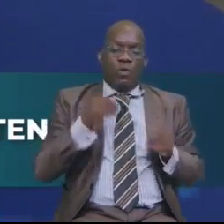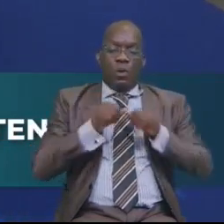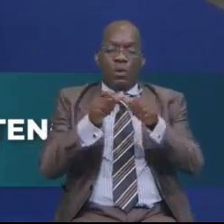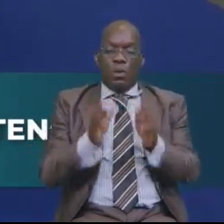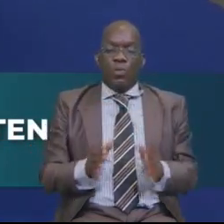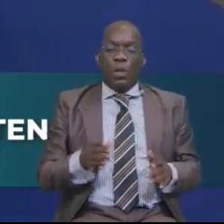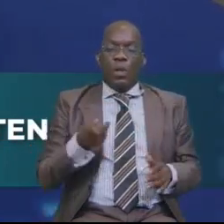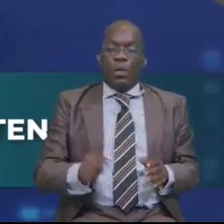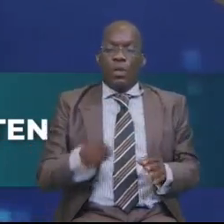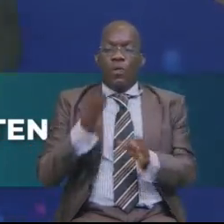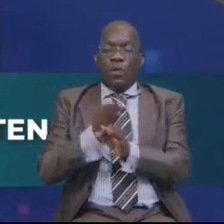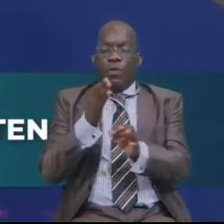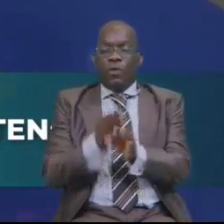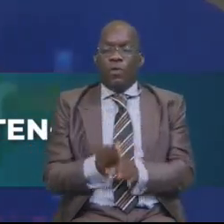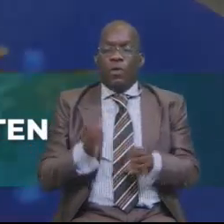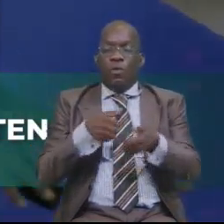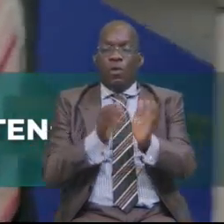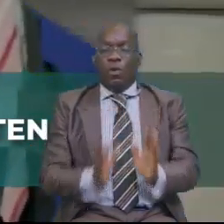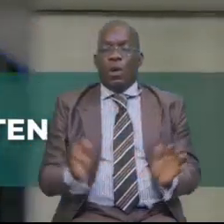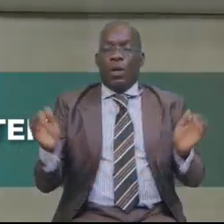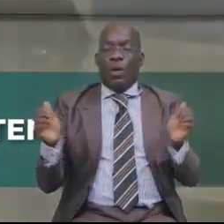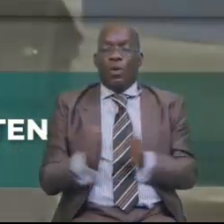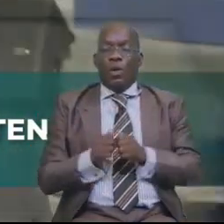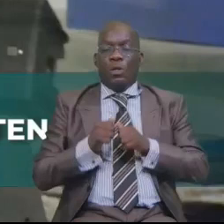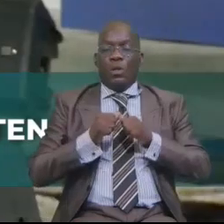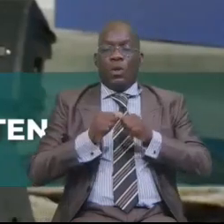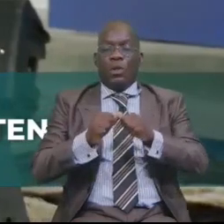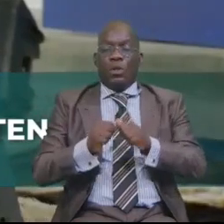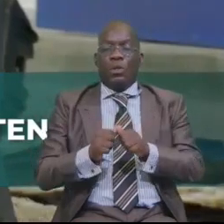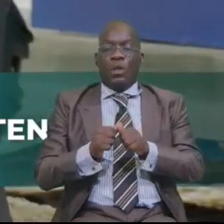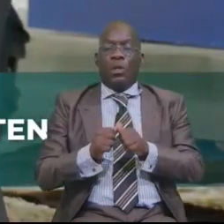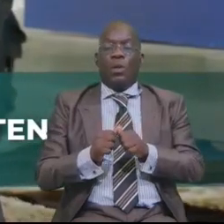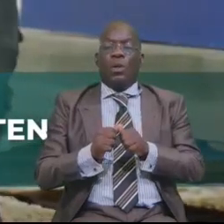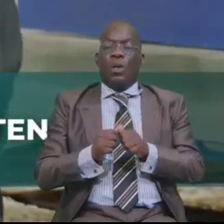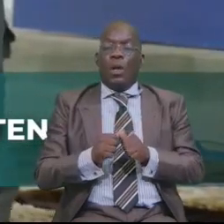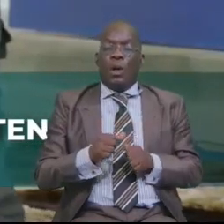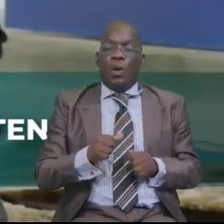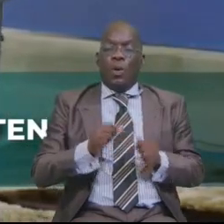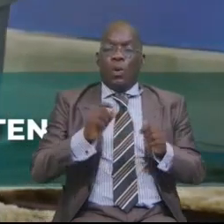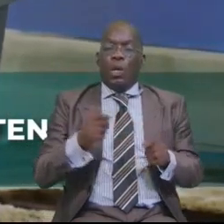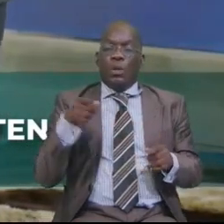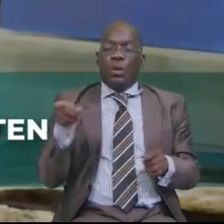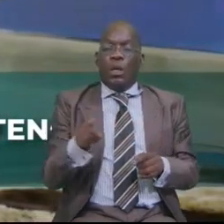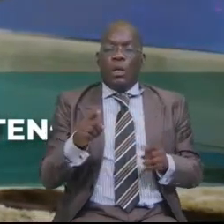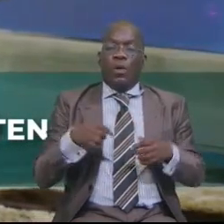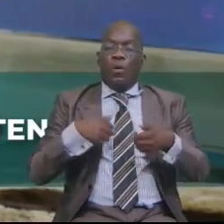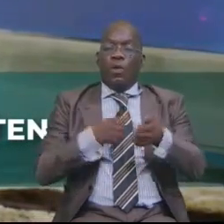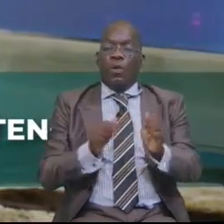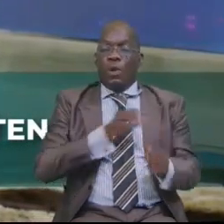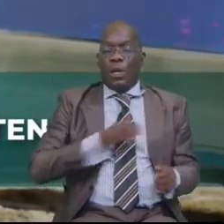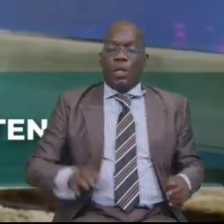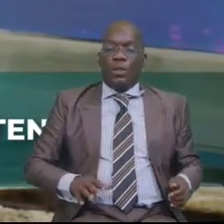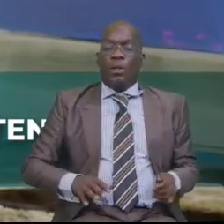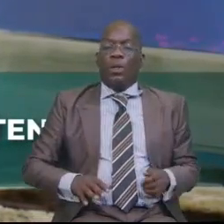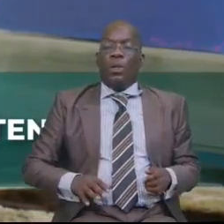with consistency. The faithful followers, they are following Christ. They are following the example of Christ. They